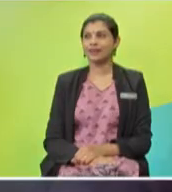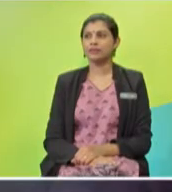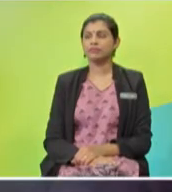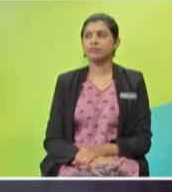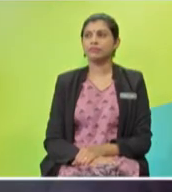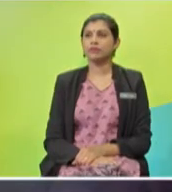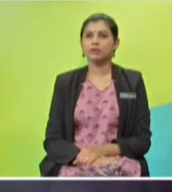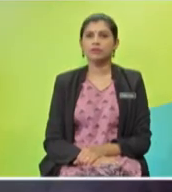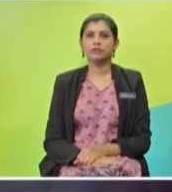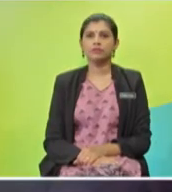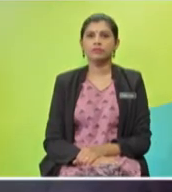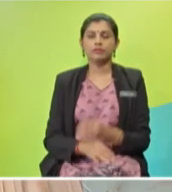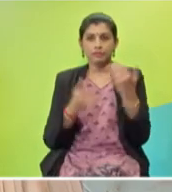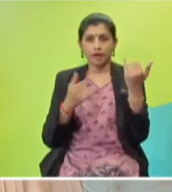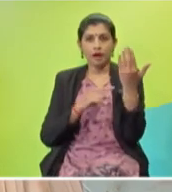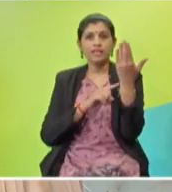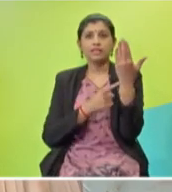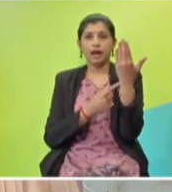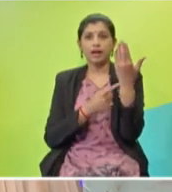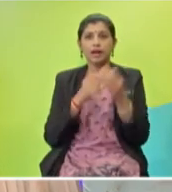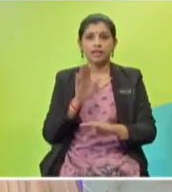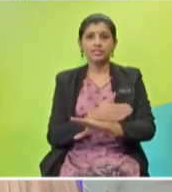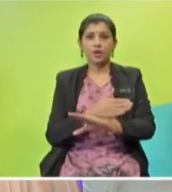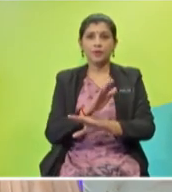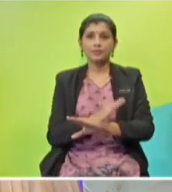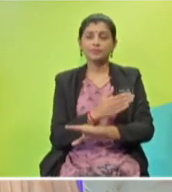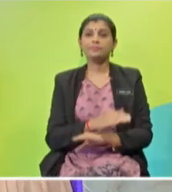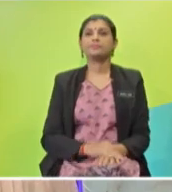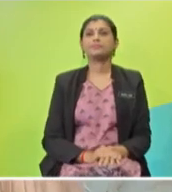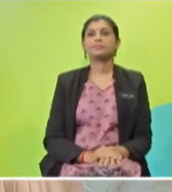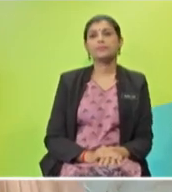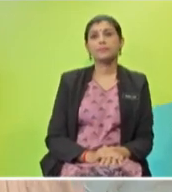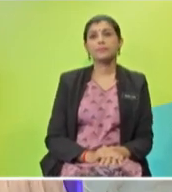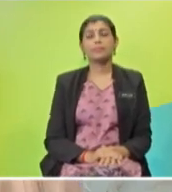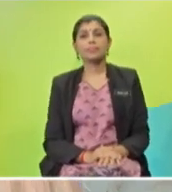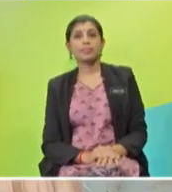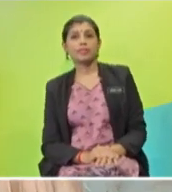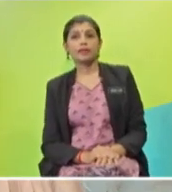teacher. Okay, let's start our song for today. All right.